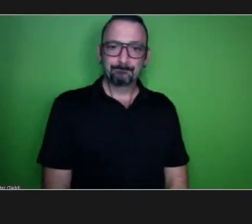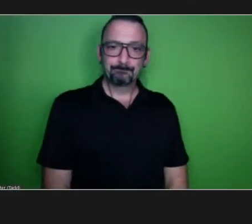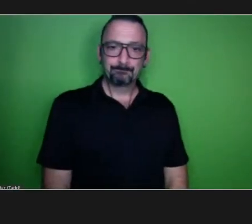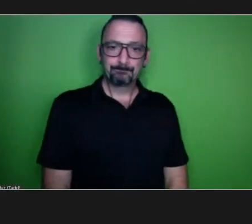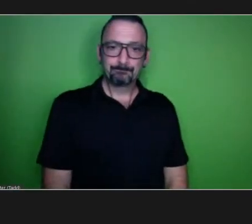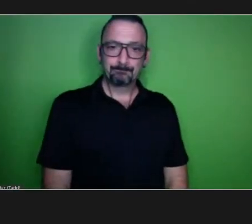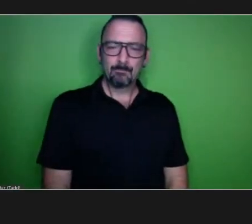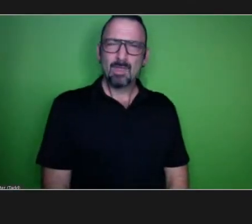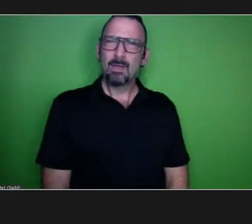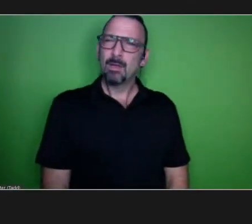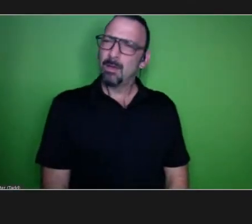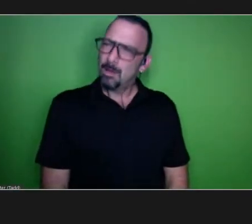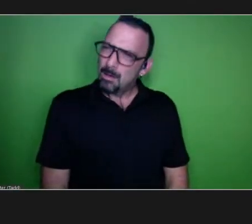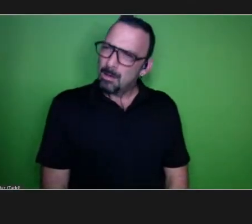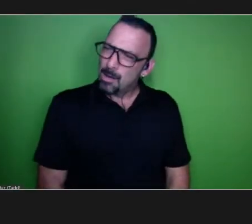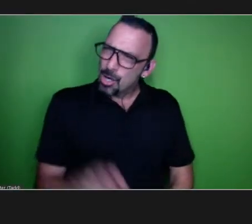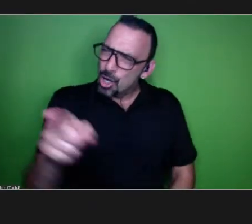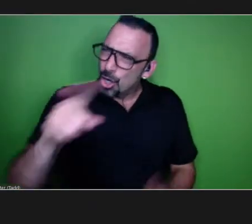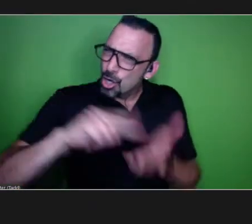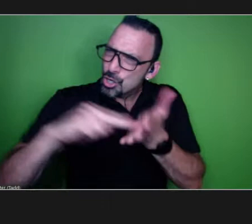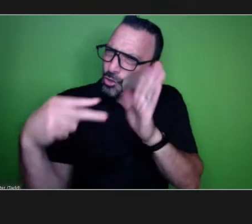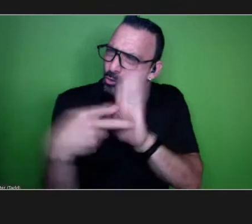So it's possible that some of the